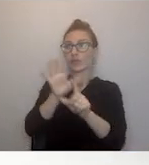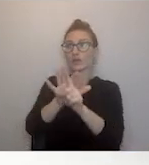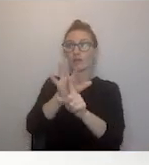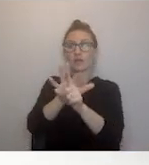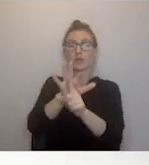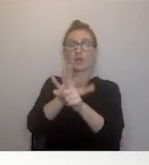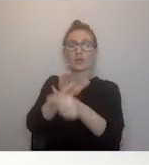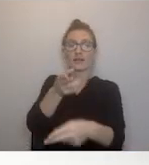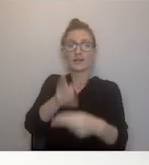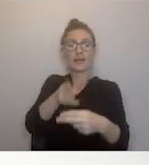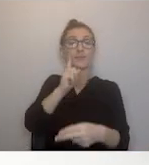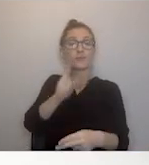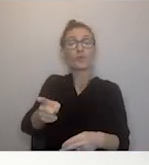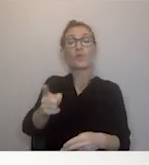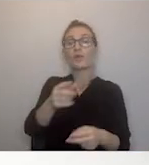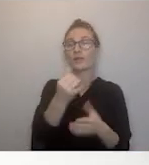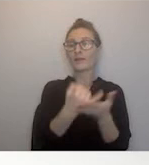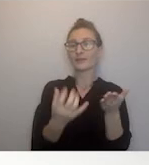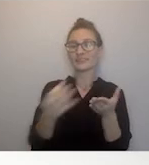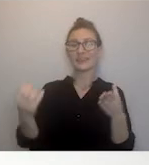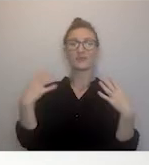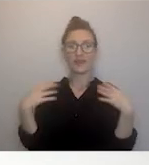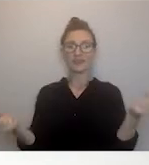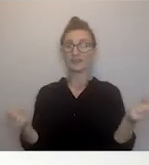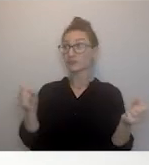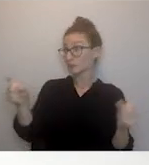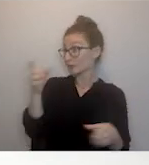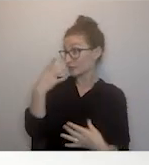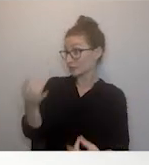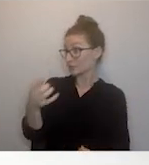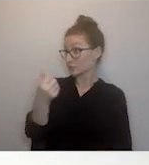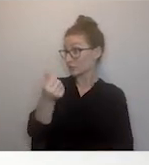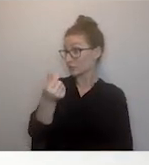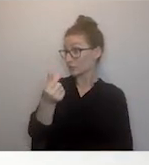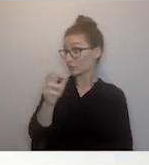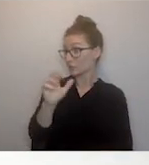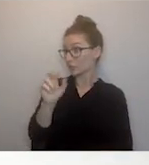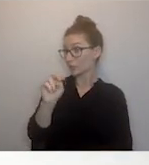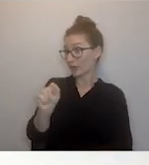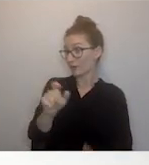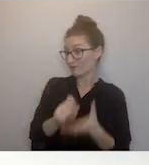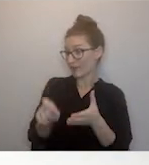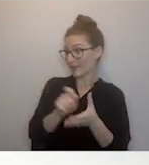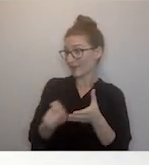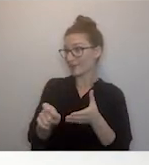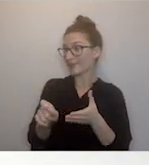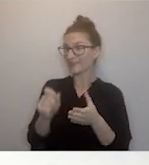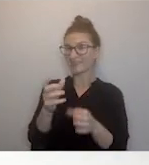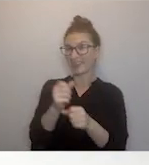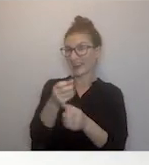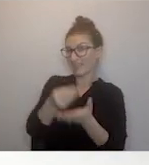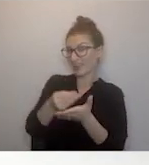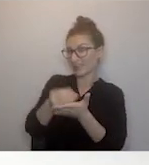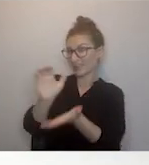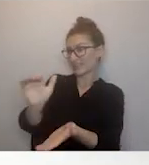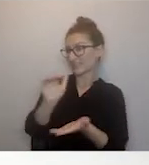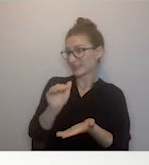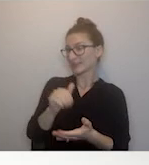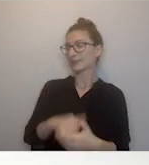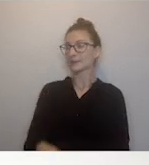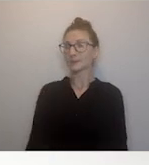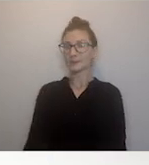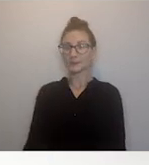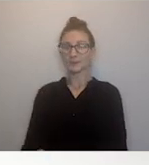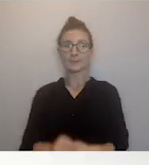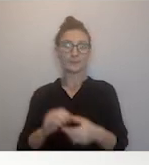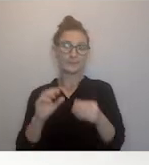a national name in regards to arts and wellness programming. But so you're interested in grant writing as well, and just getting funding. Yeah, so